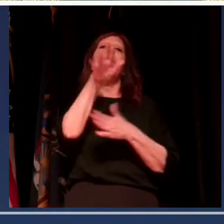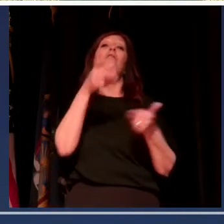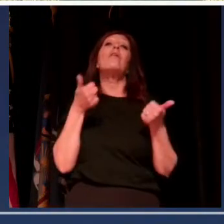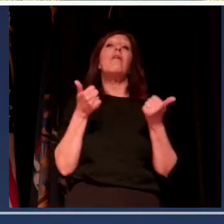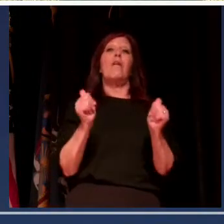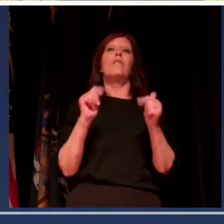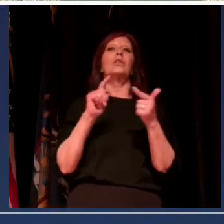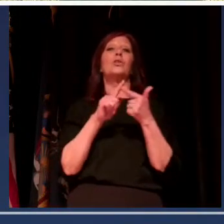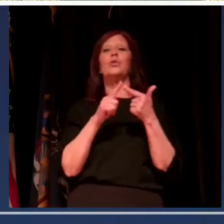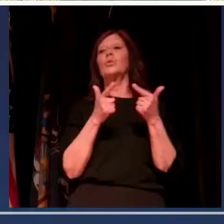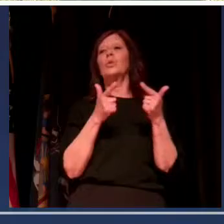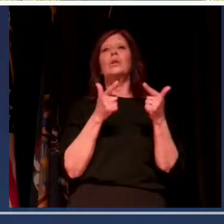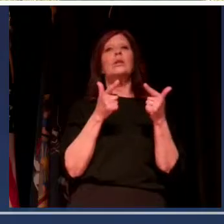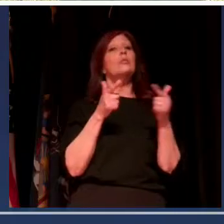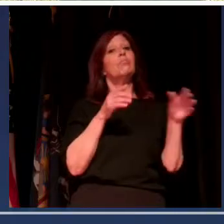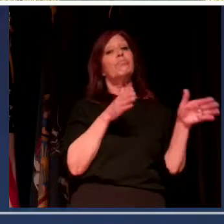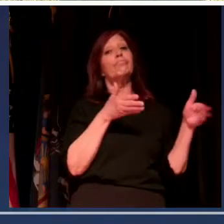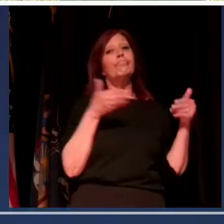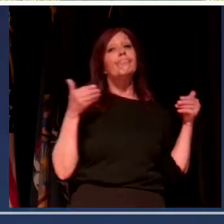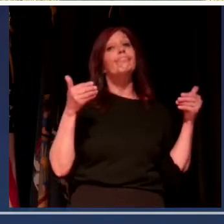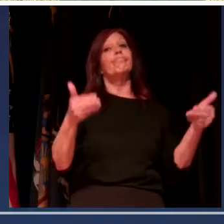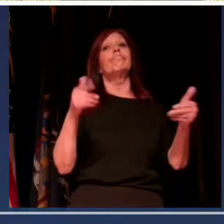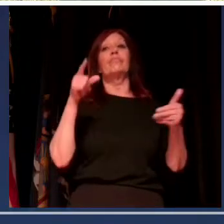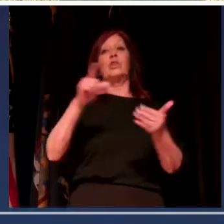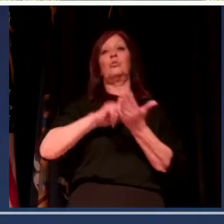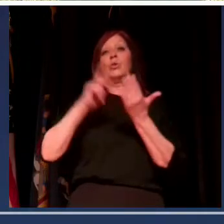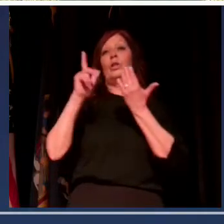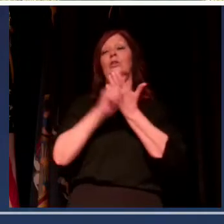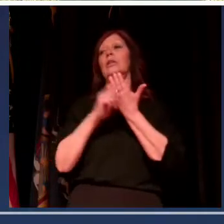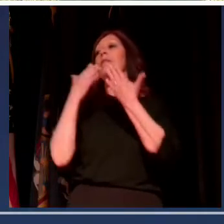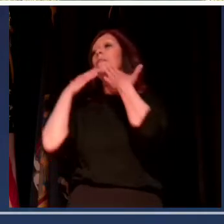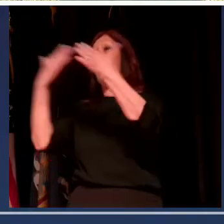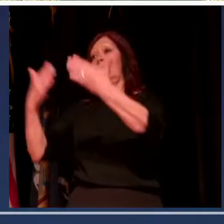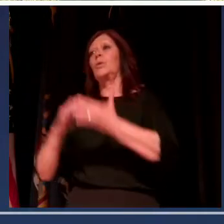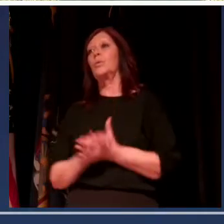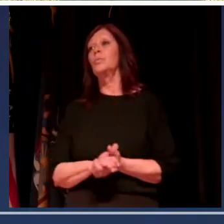to move this important initiative forward. Thank you all.